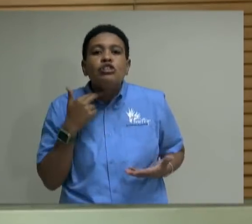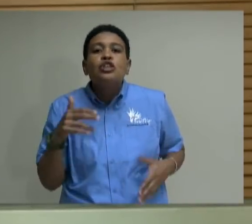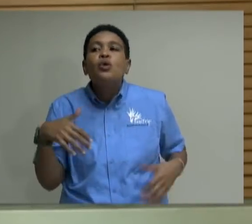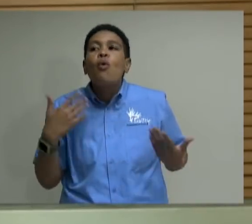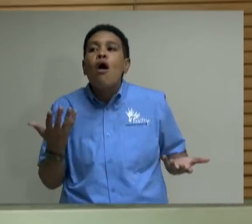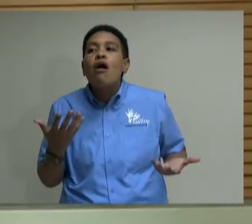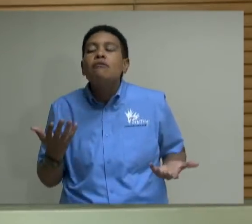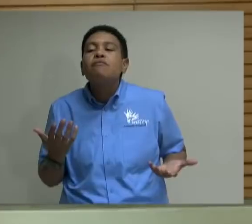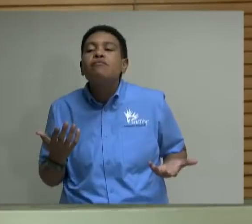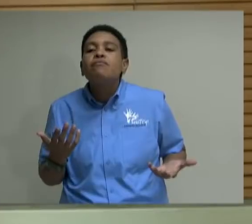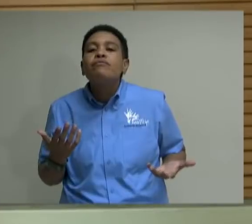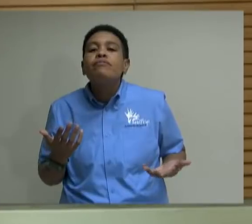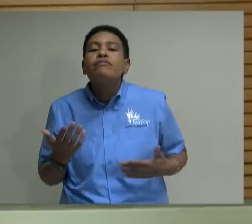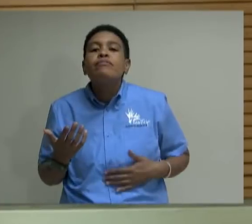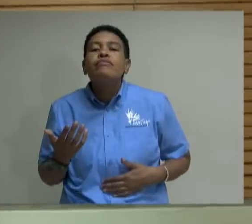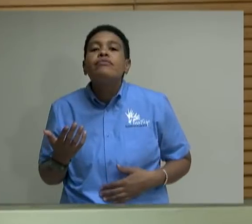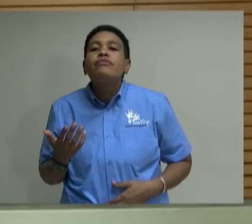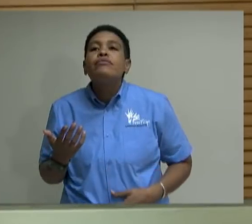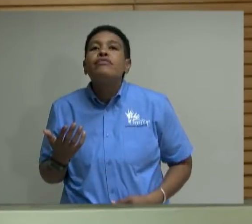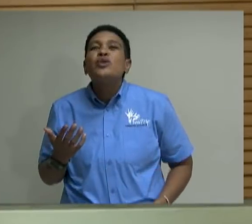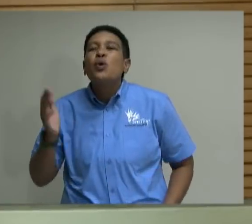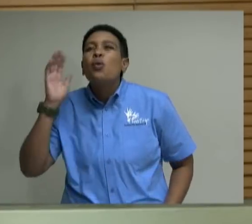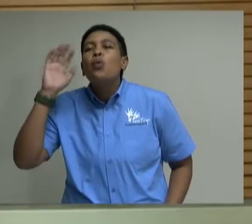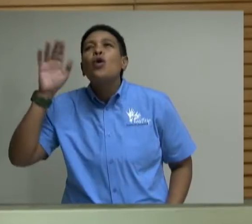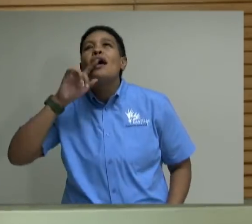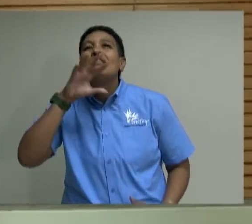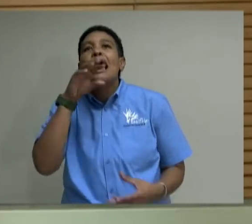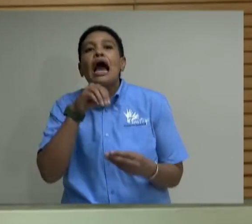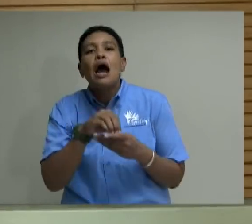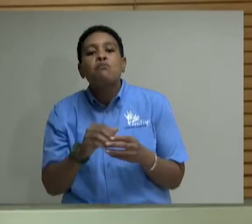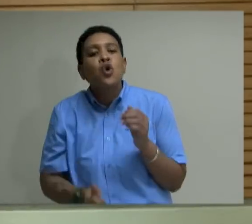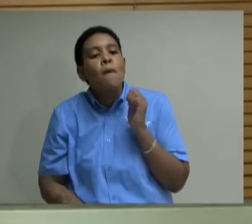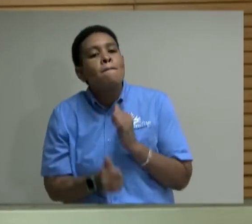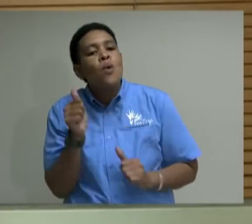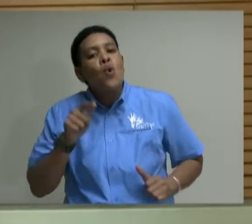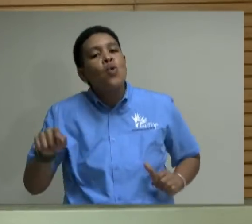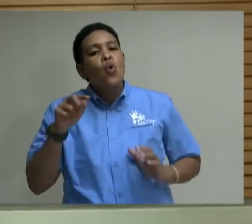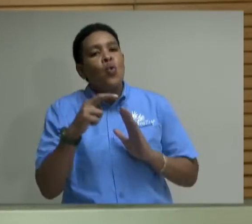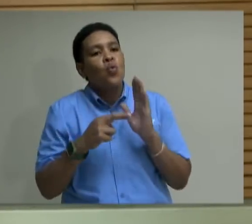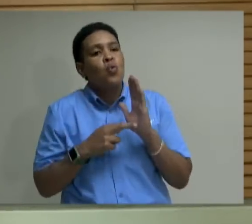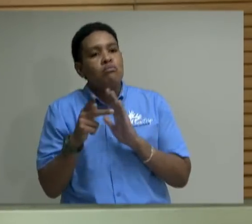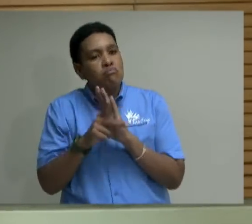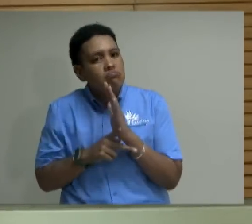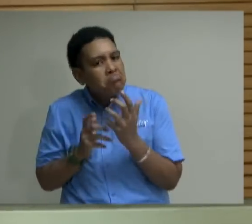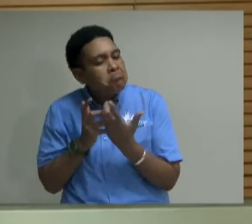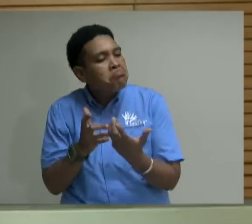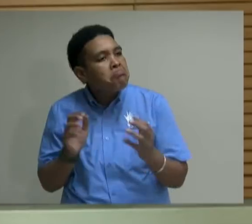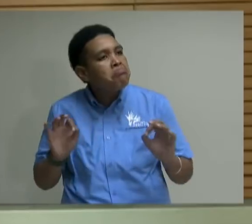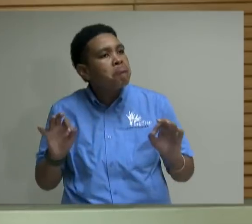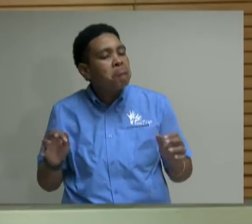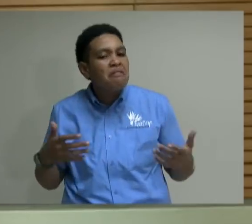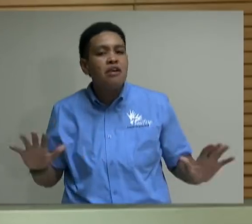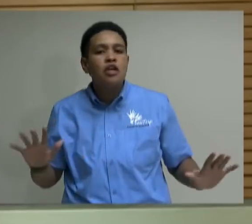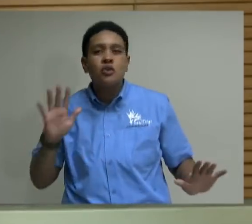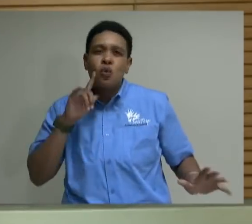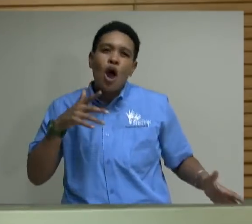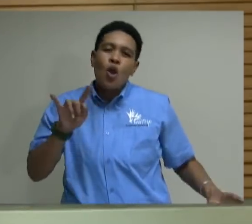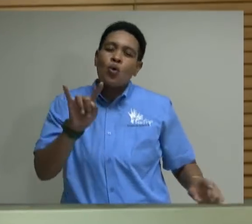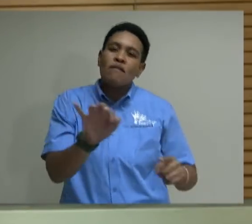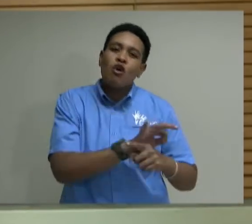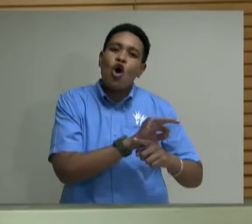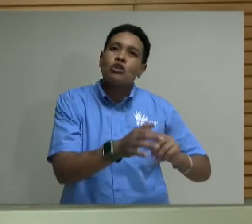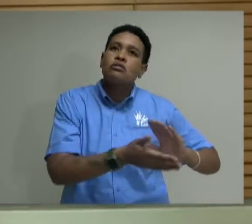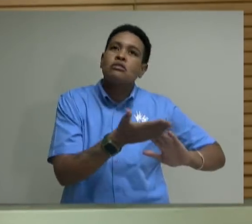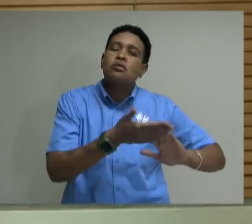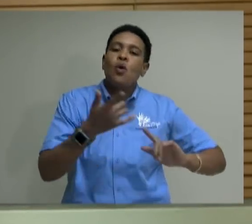have captured, if you will, most of those protocols in a way that allows them to function